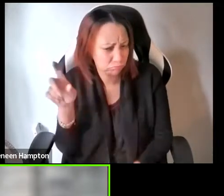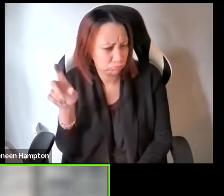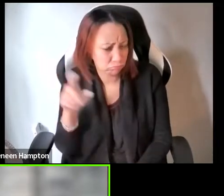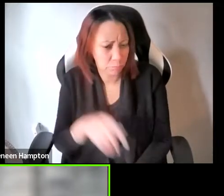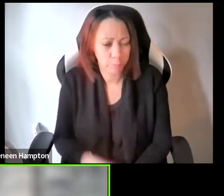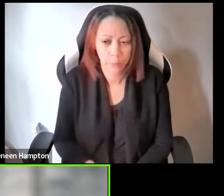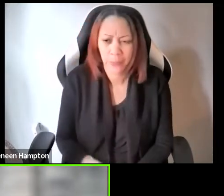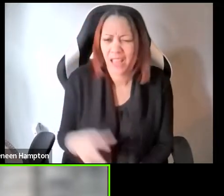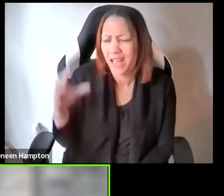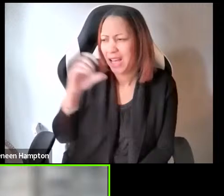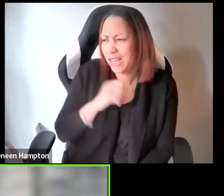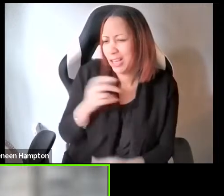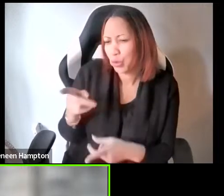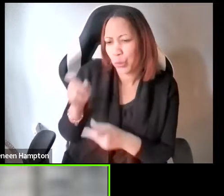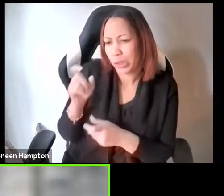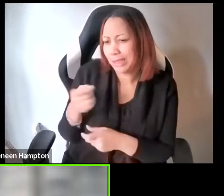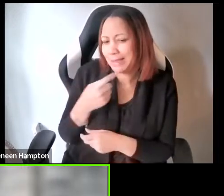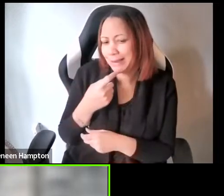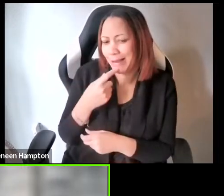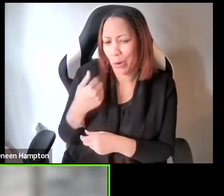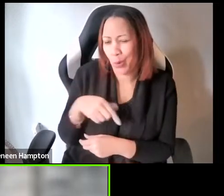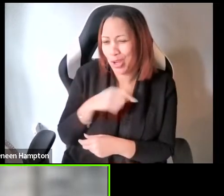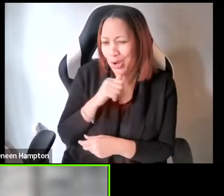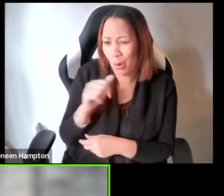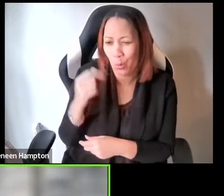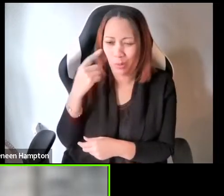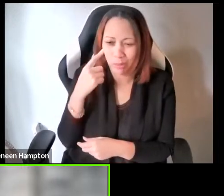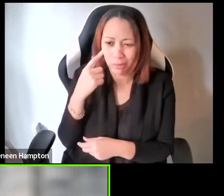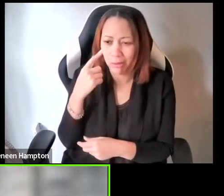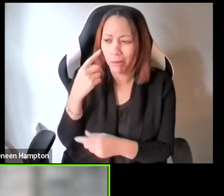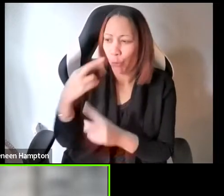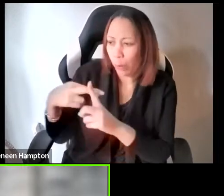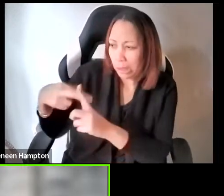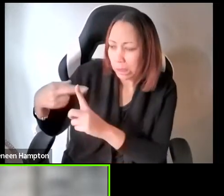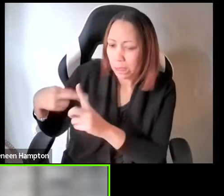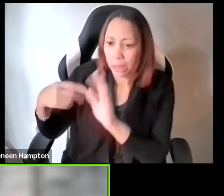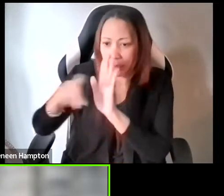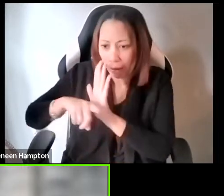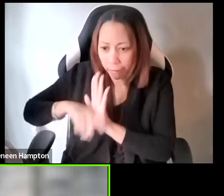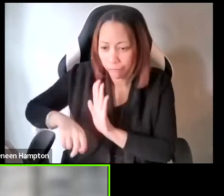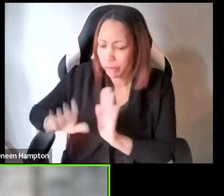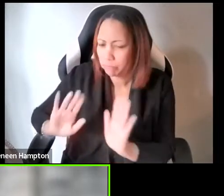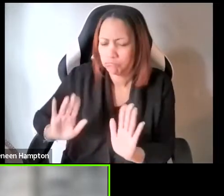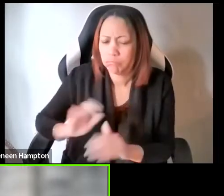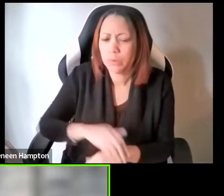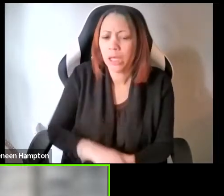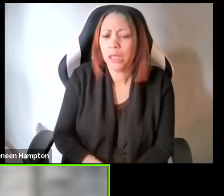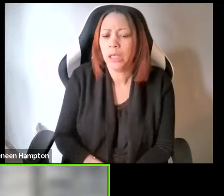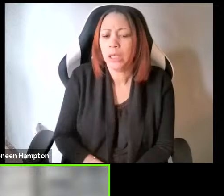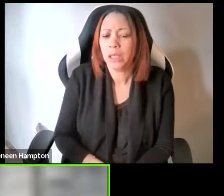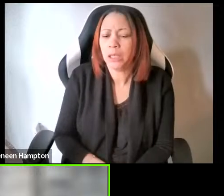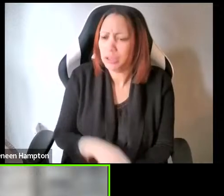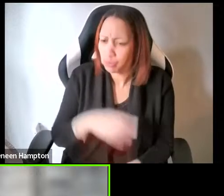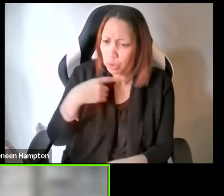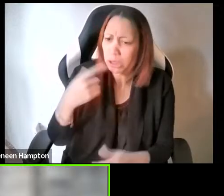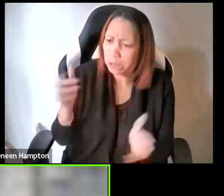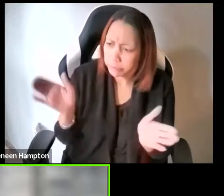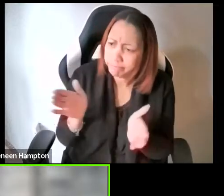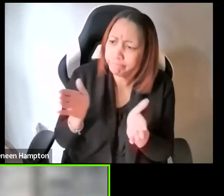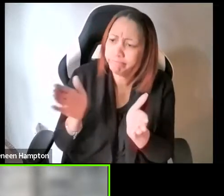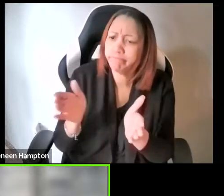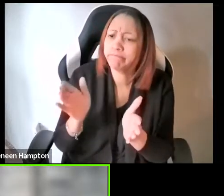Yeah, I guess I would just quickly say we do not consider renting a negative housing condition. Very pro-housing over